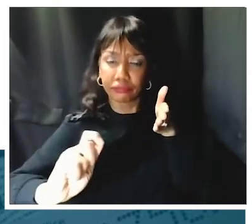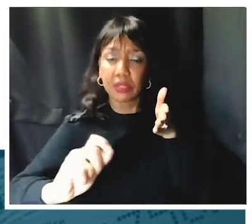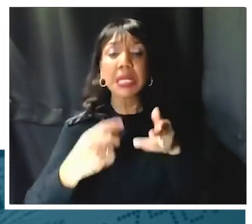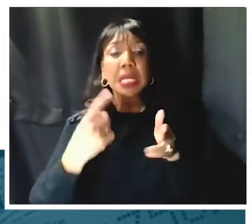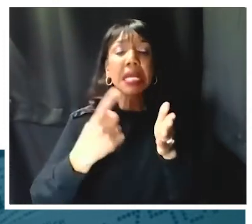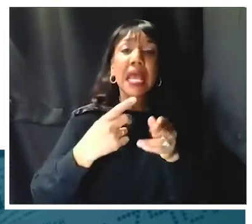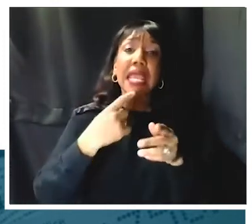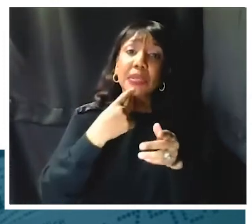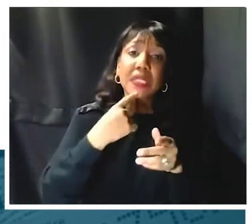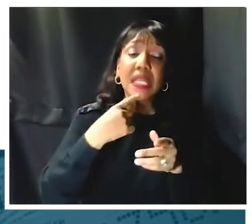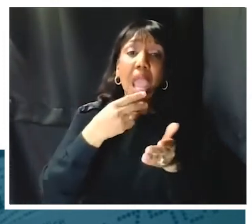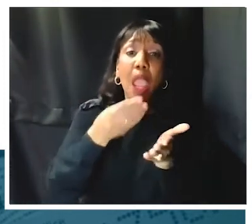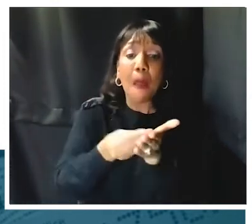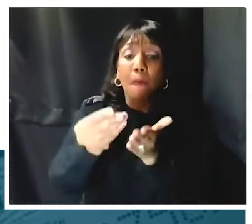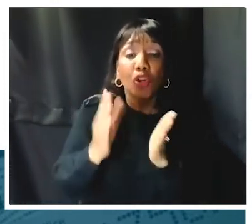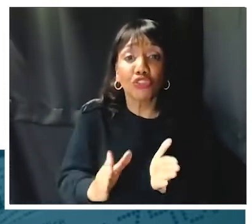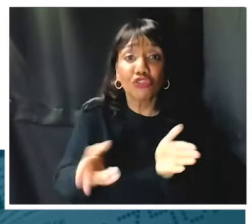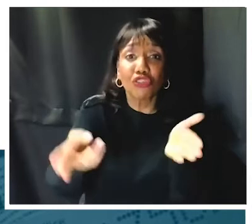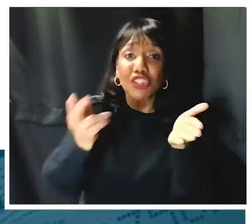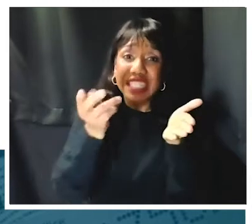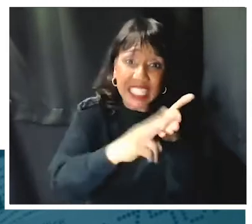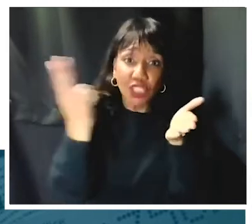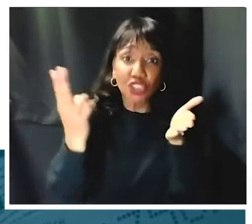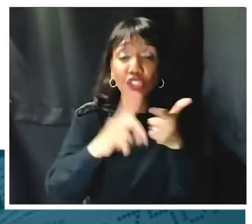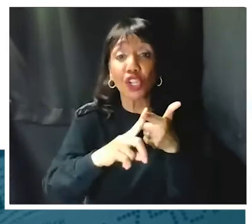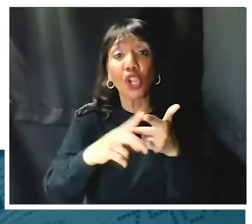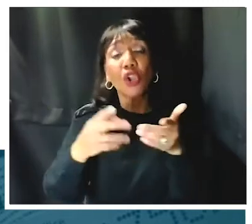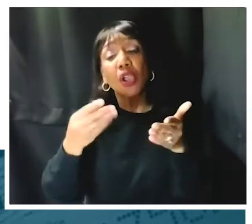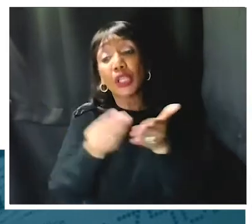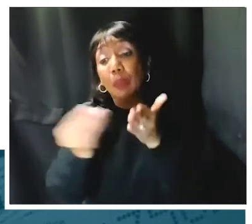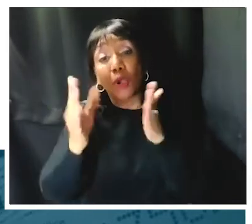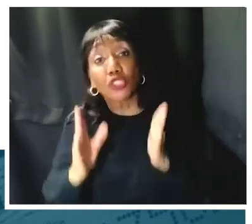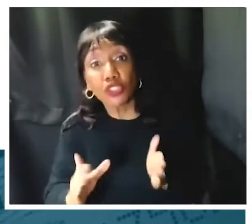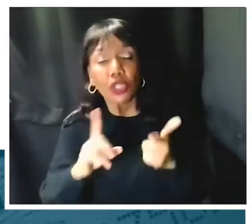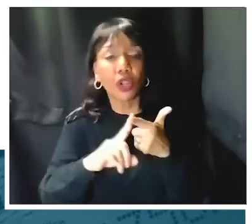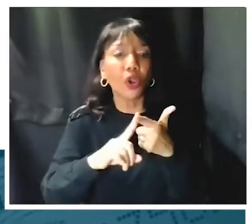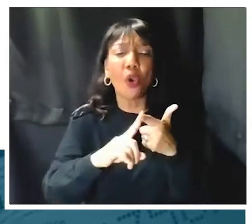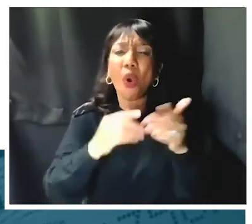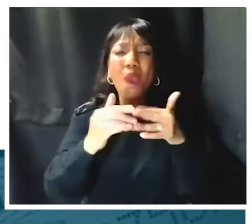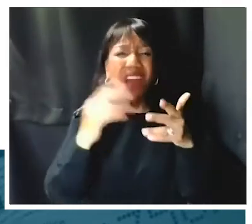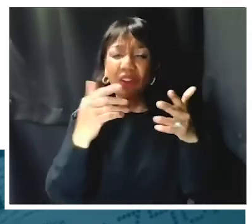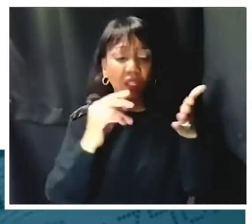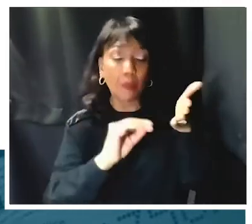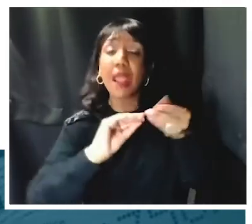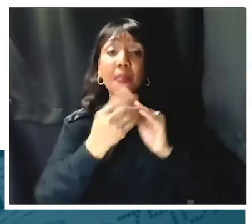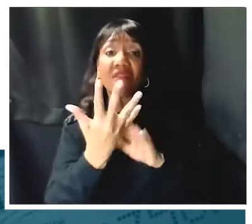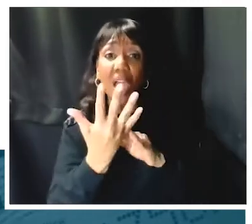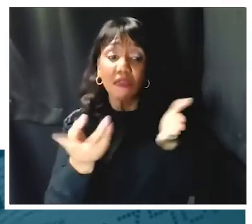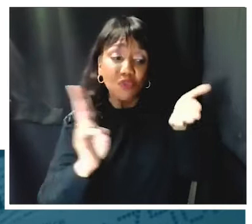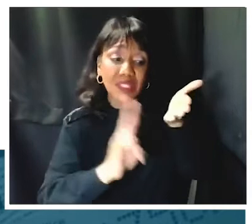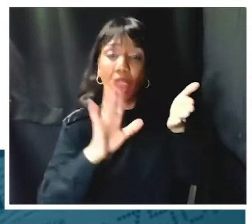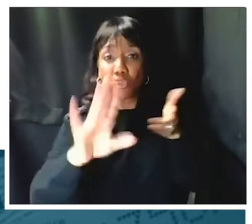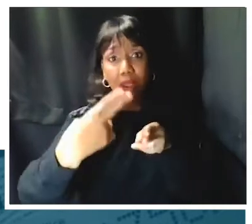line labeled "Purchaser's Signature," "Purchaser," "Sign for Drawer," or